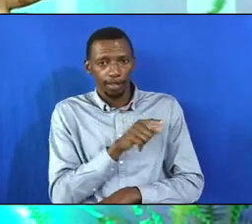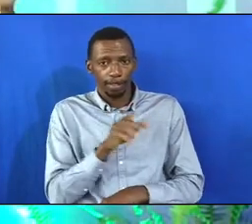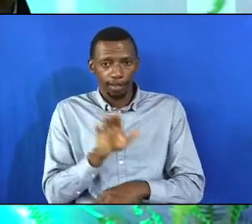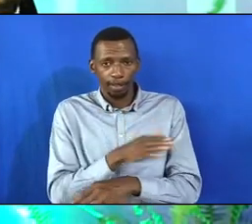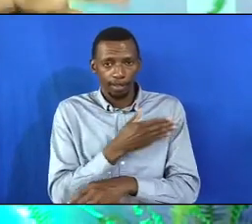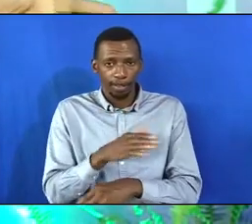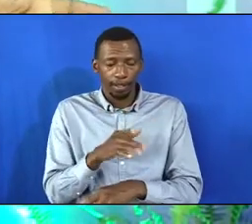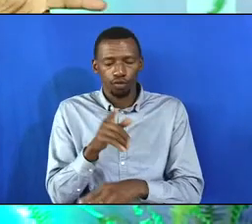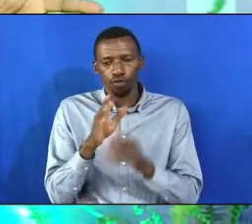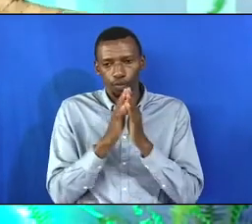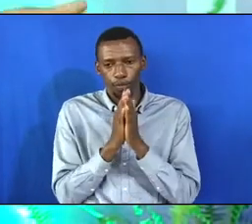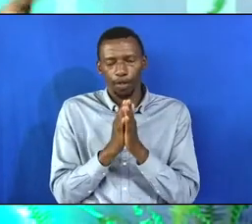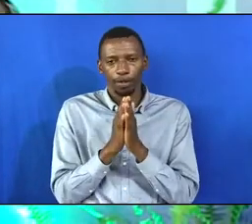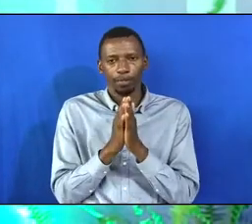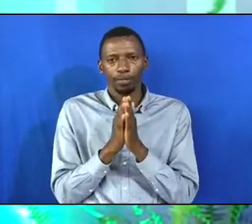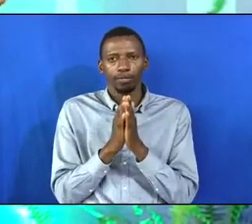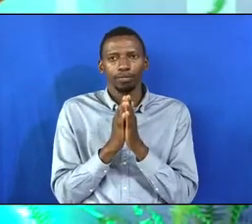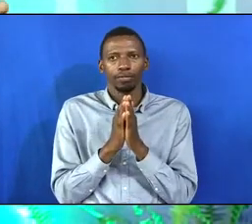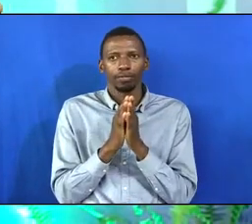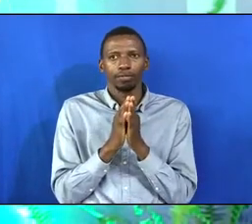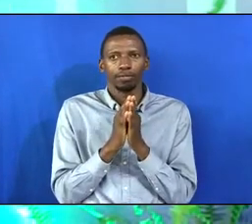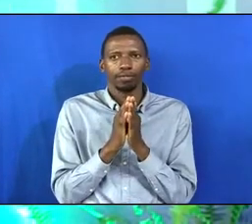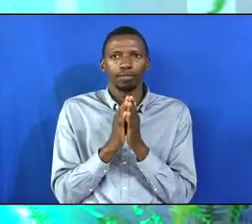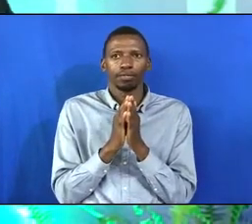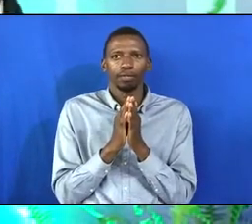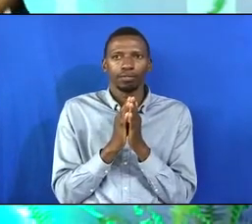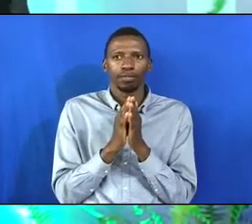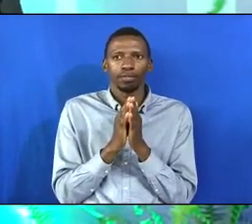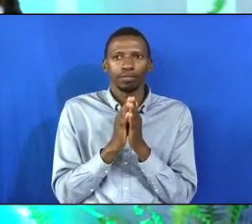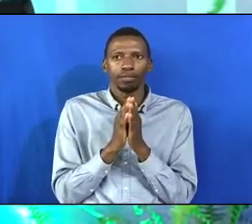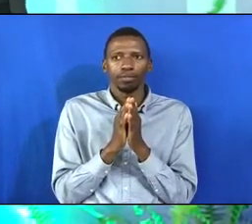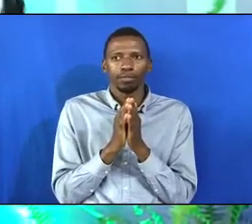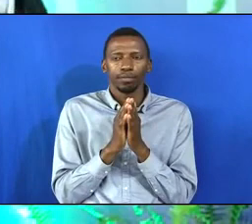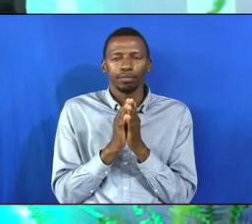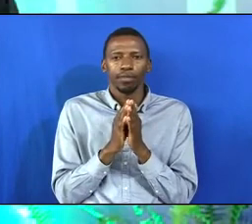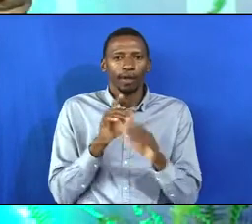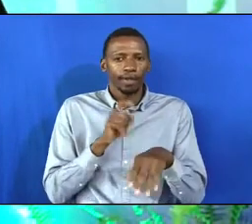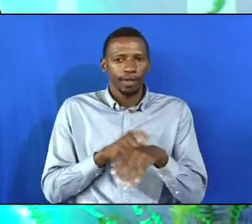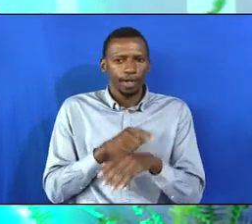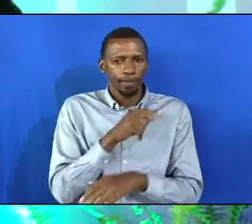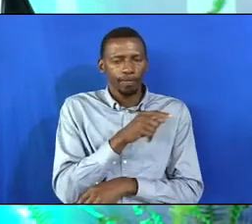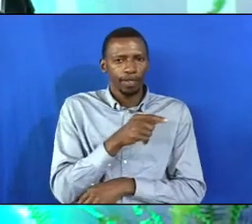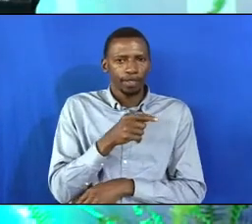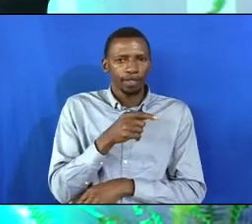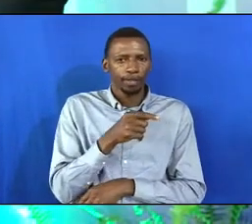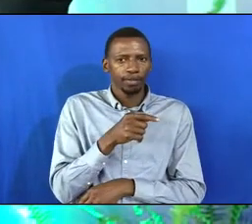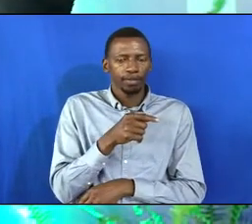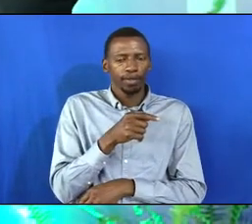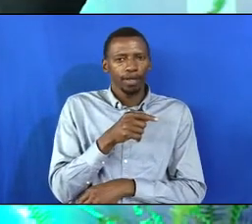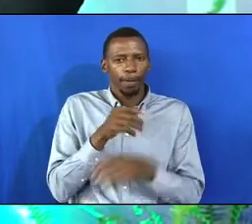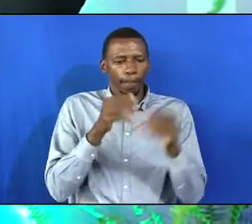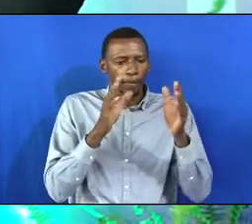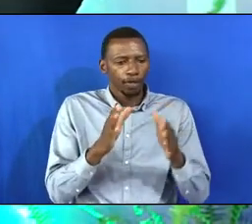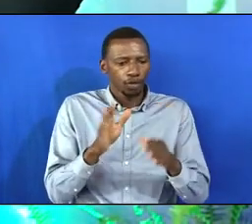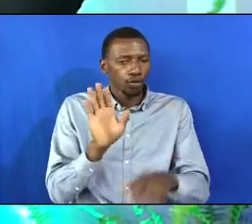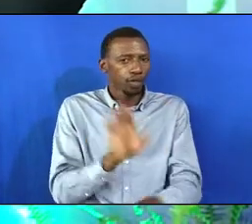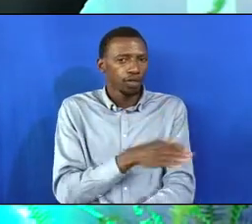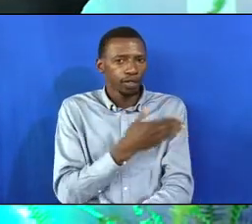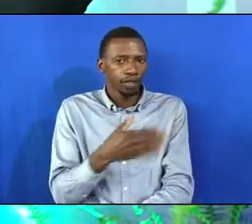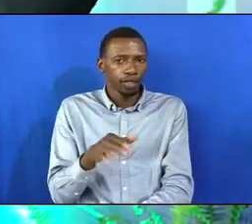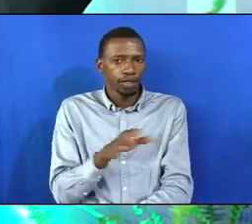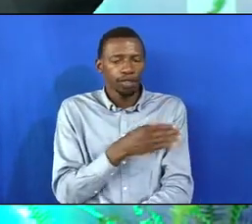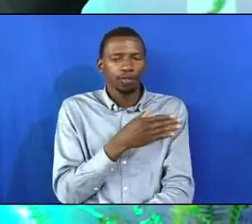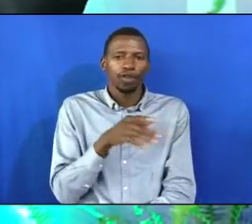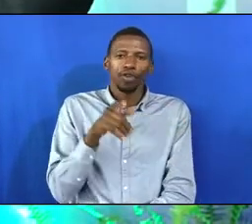stanza, second stanza, then I will pray. So as she sings, don't sing with her. You can only pray for her,